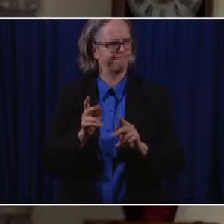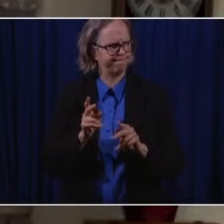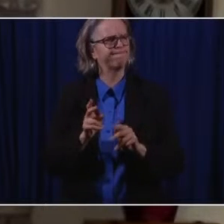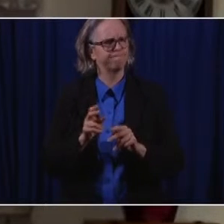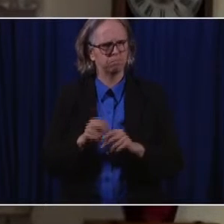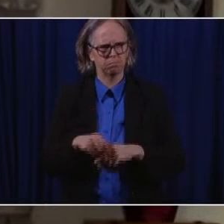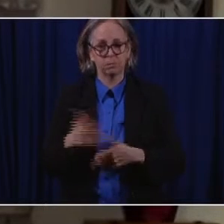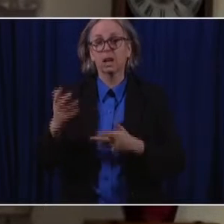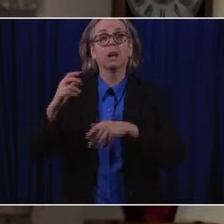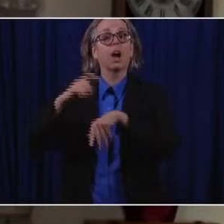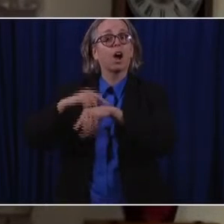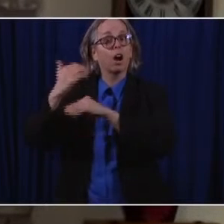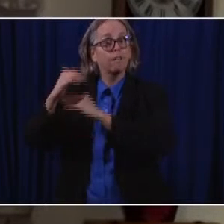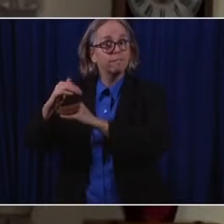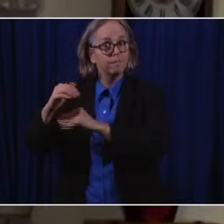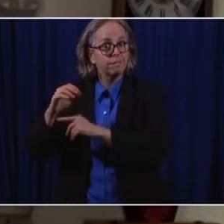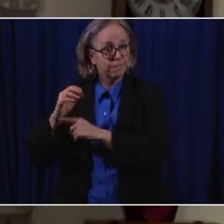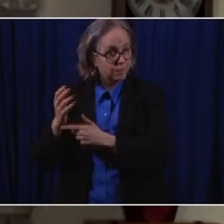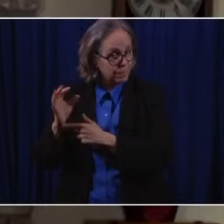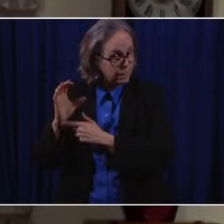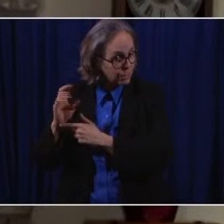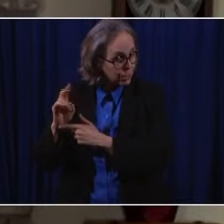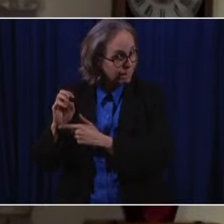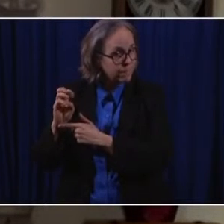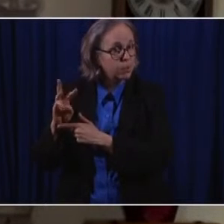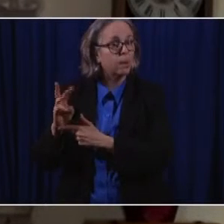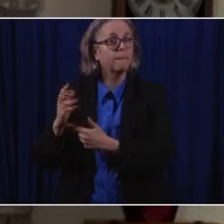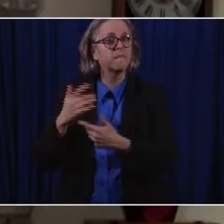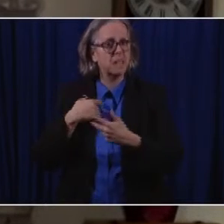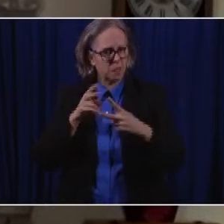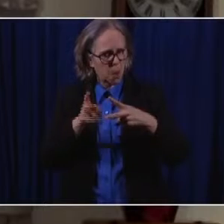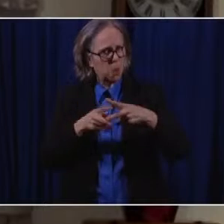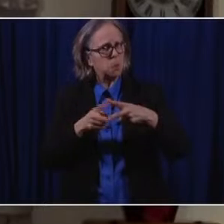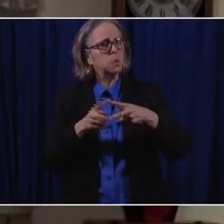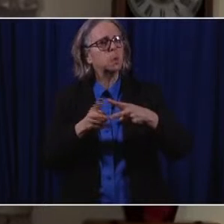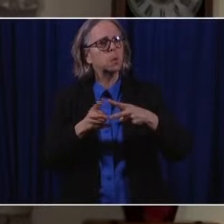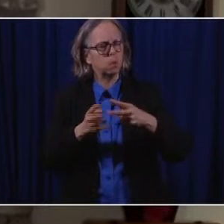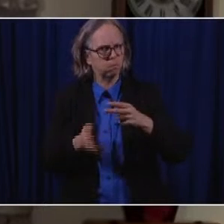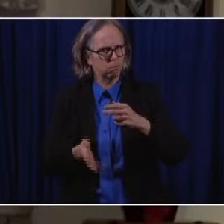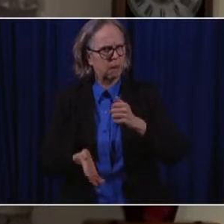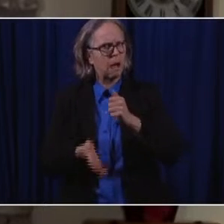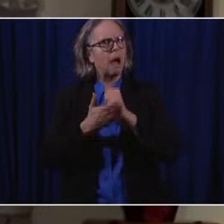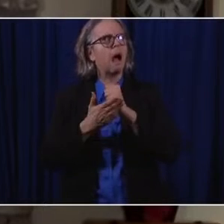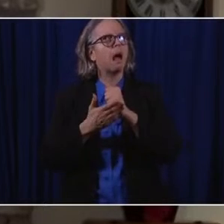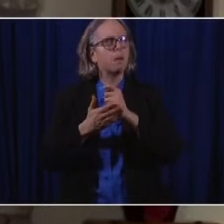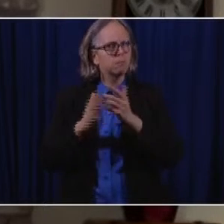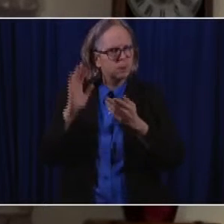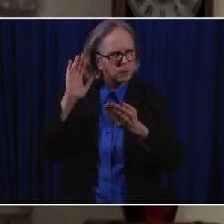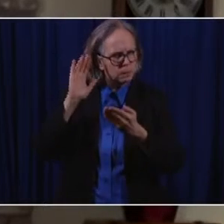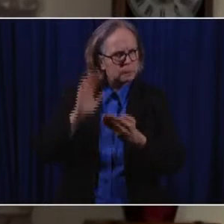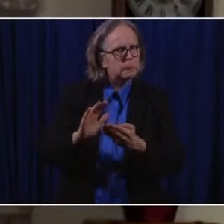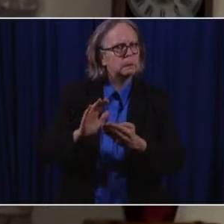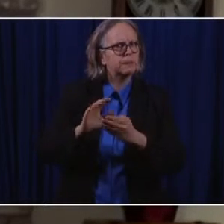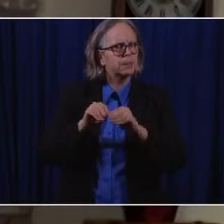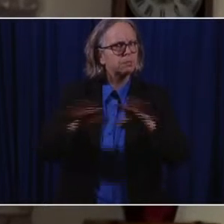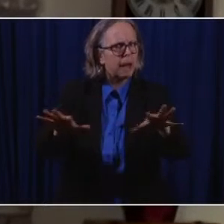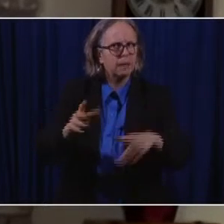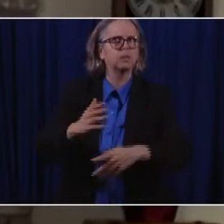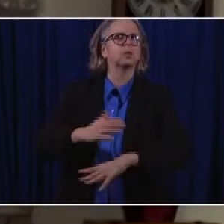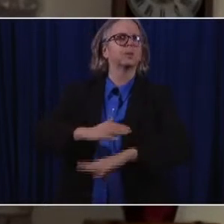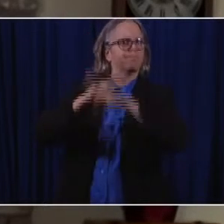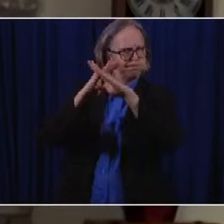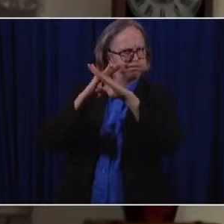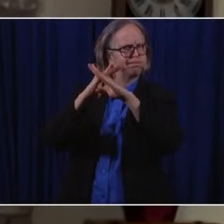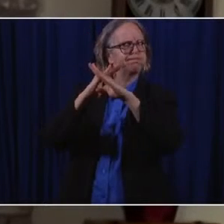curfew, putting a curfew on, we think those two things together have slowed this down. So if you look at the number